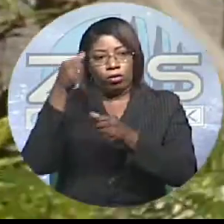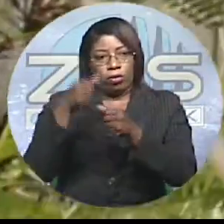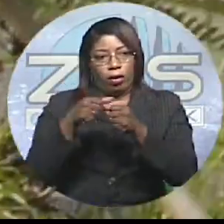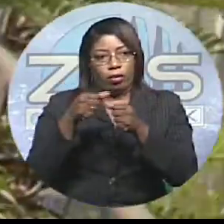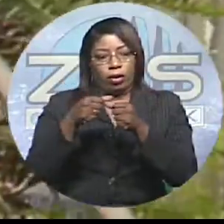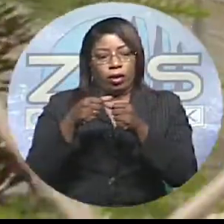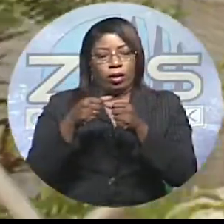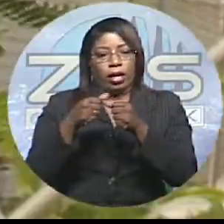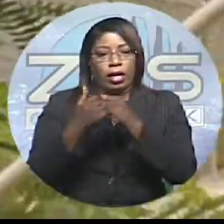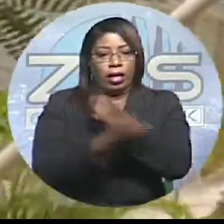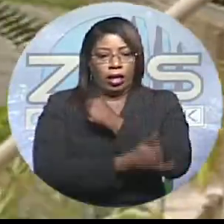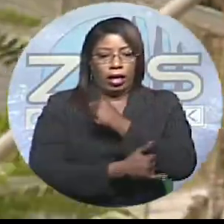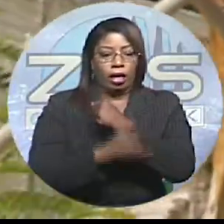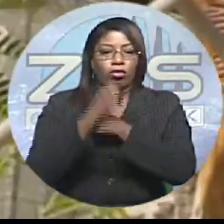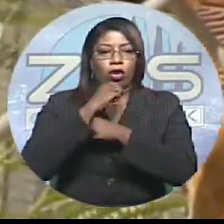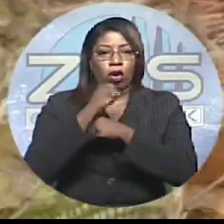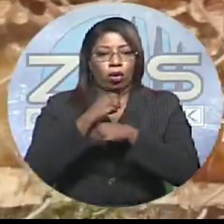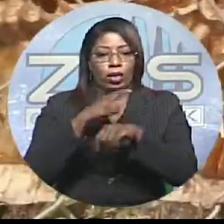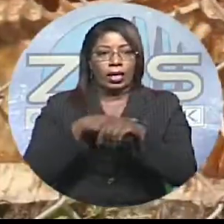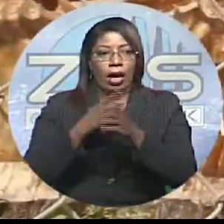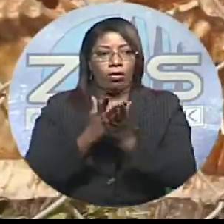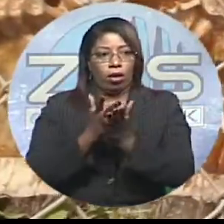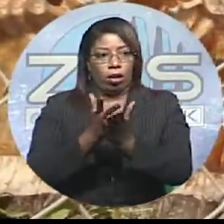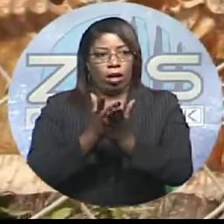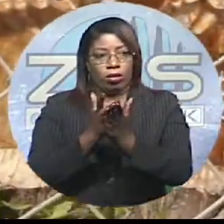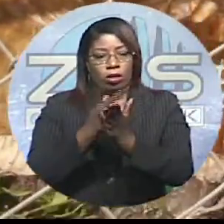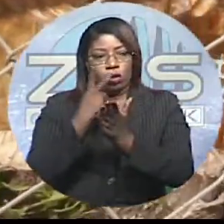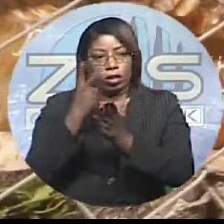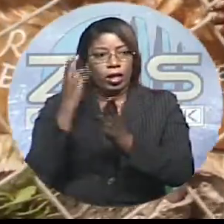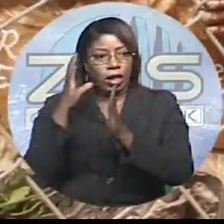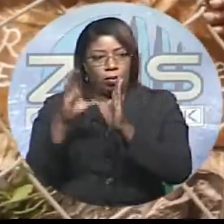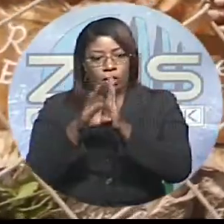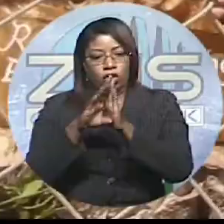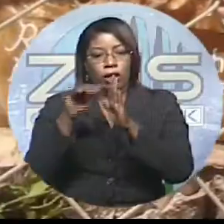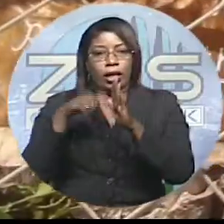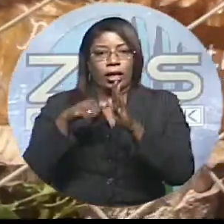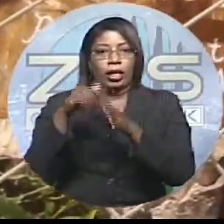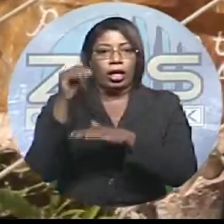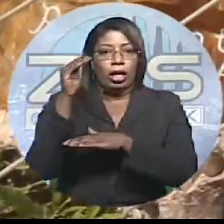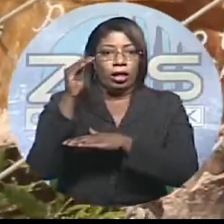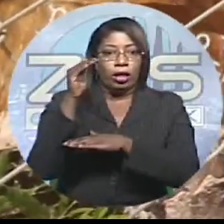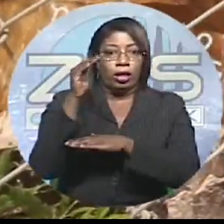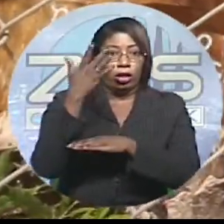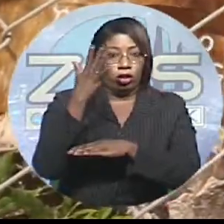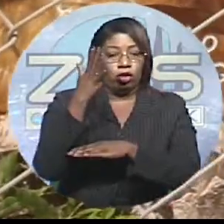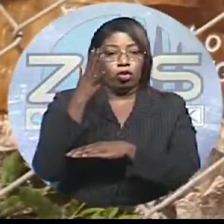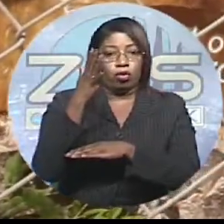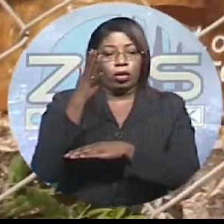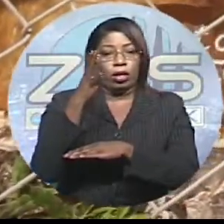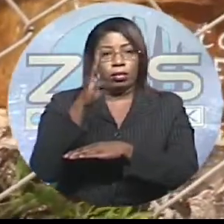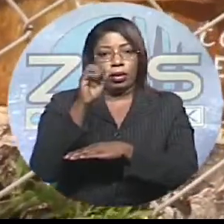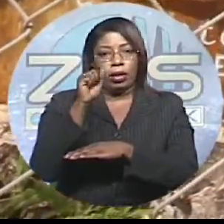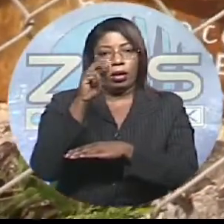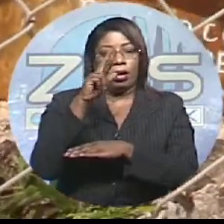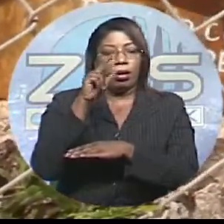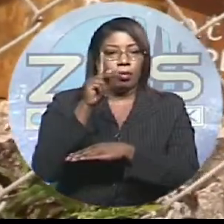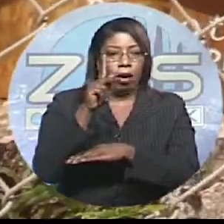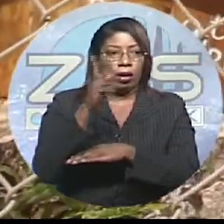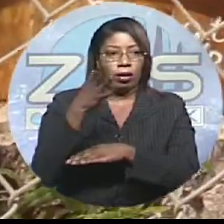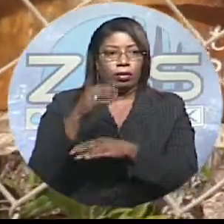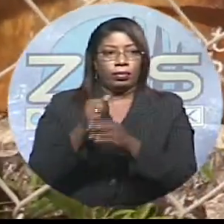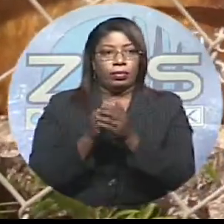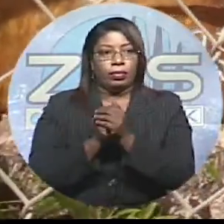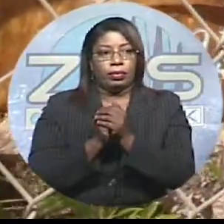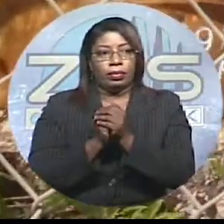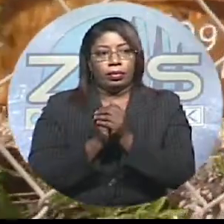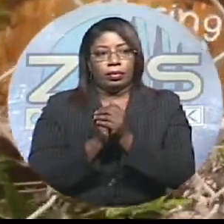regatta. Yeah, but they got the sailing cruiser here, the sailboat, the waves, of course, and the backdrop would look like